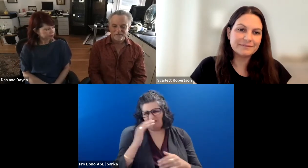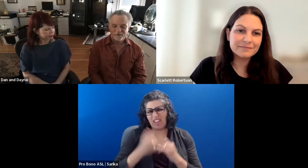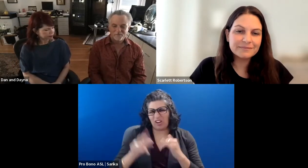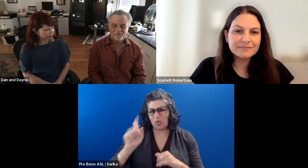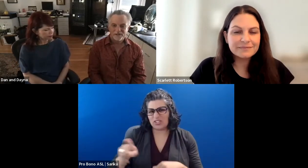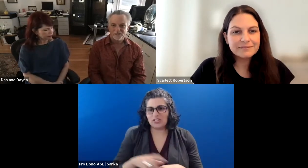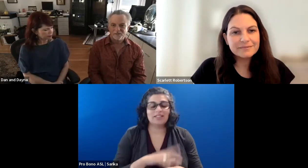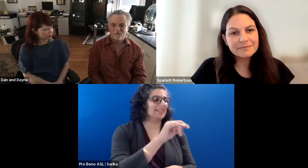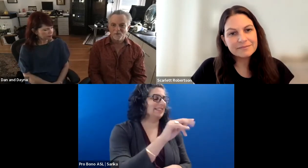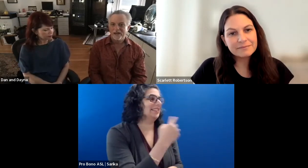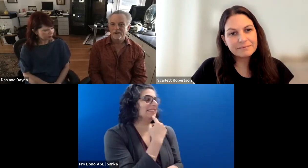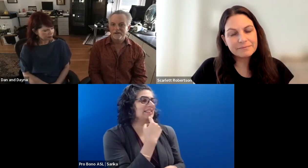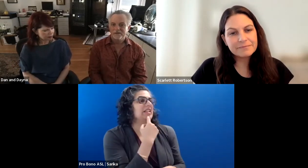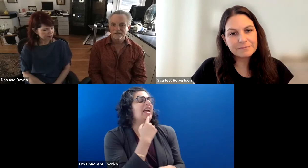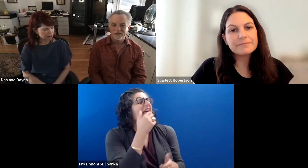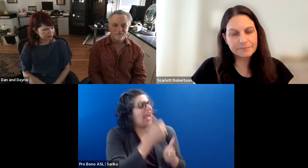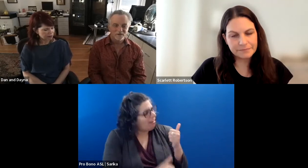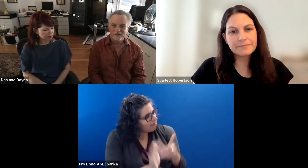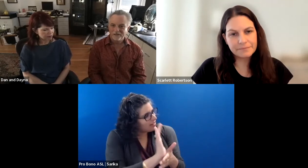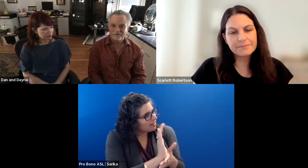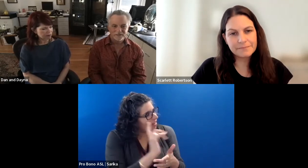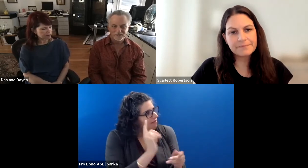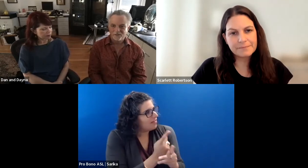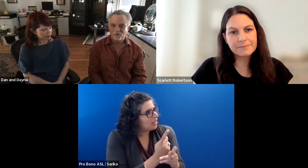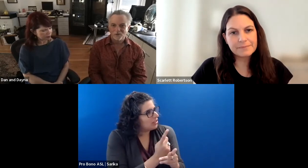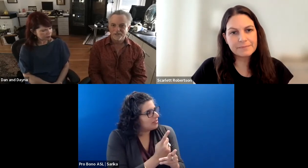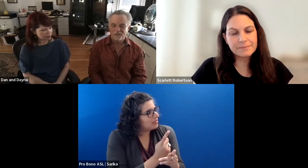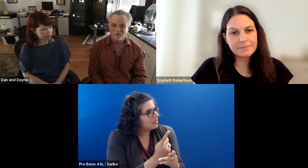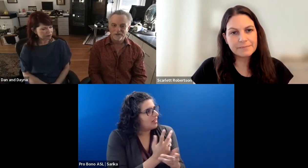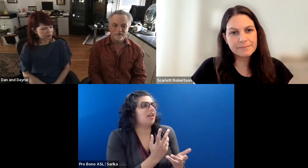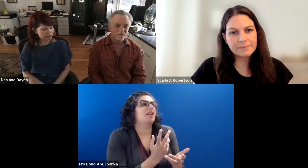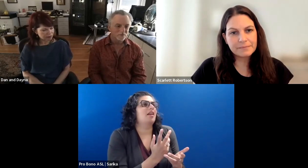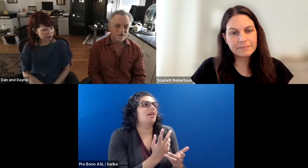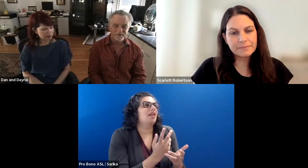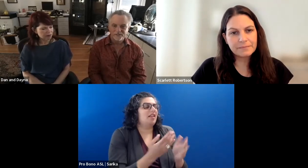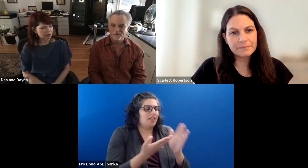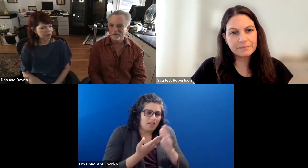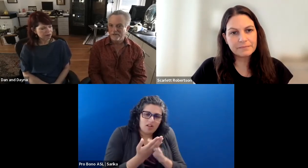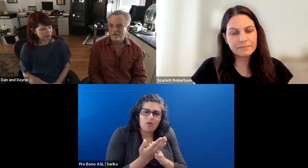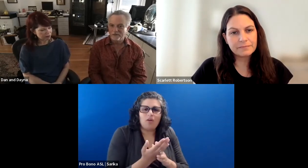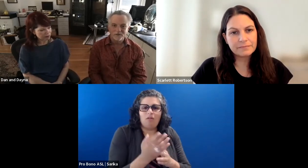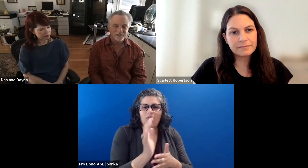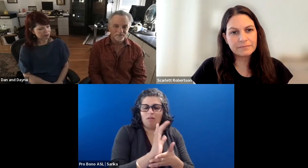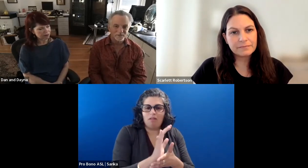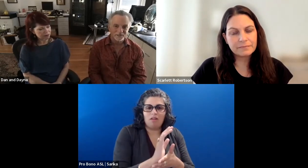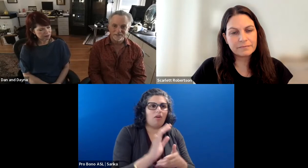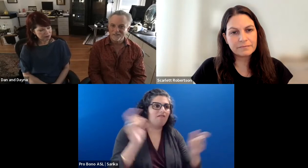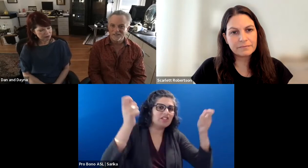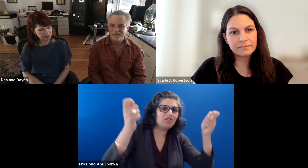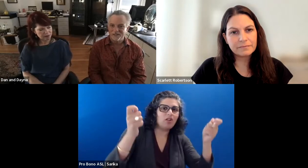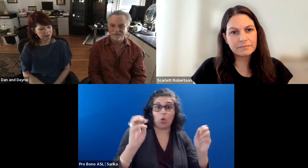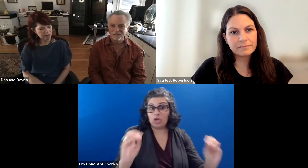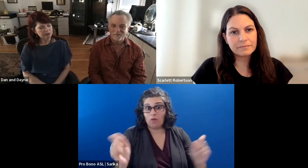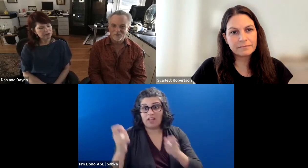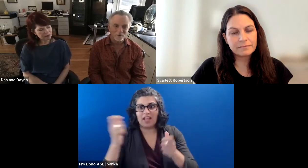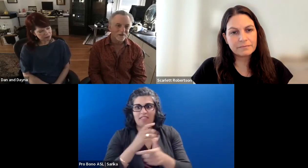every film finds its way out. Every documentary gets into the world in its own way through one festival or another, or no festivals, and suddenly